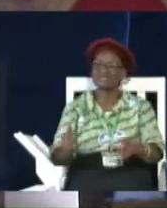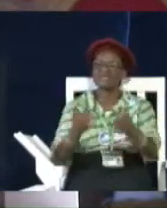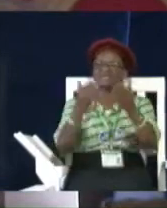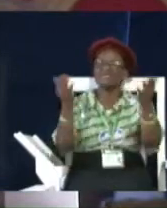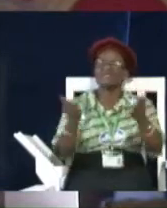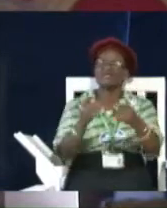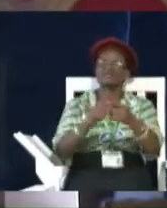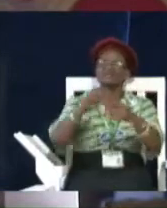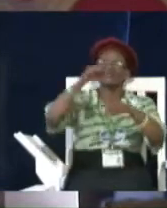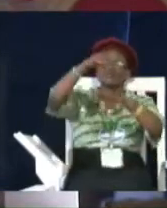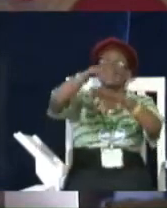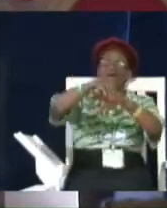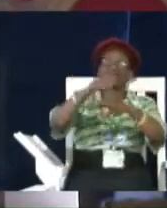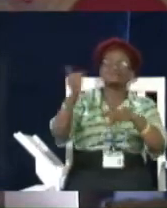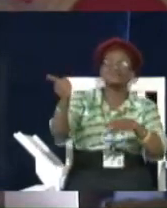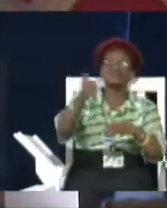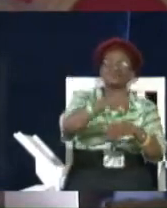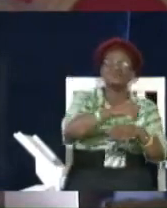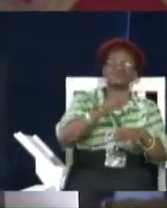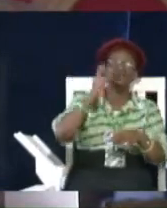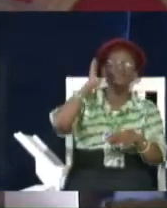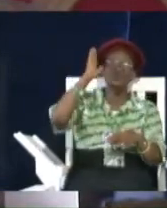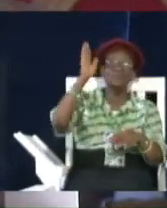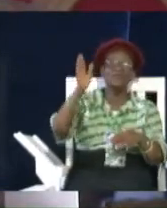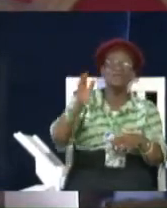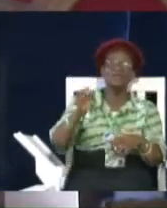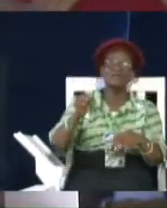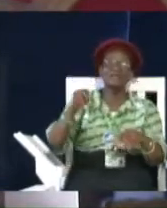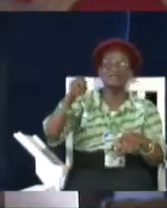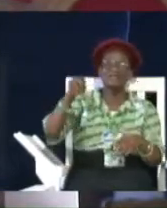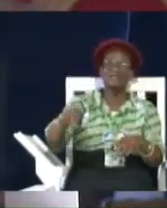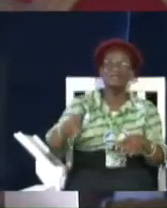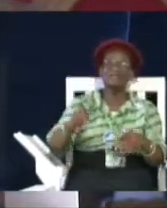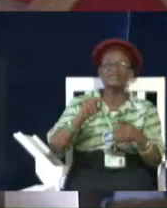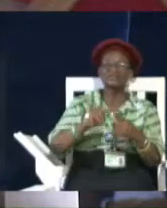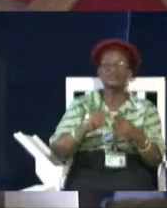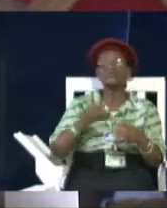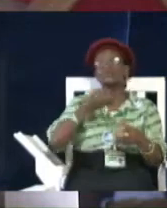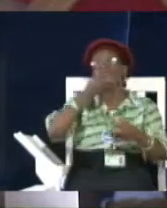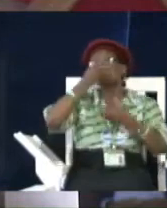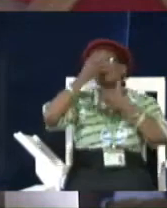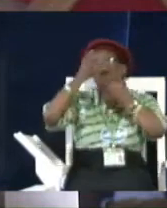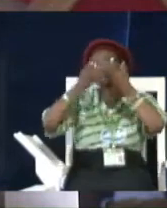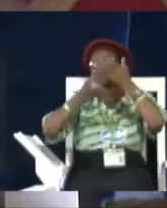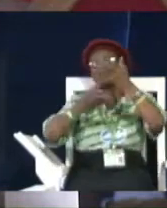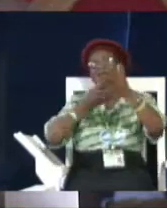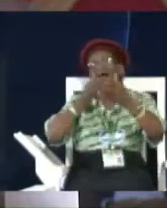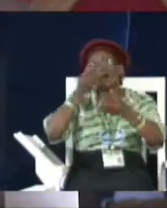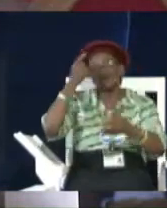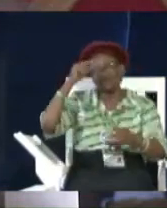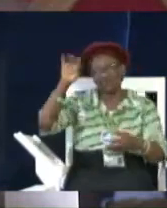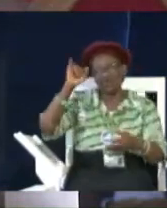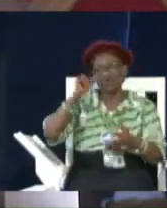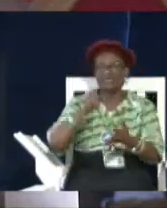You may need to reach for it. You may need to cry for it.